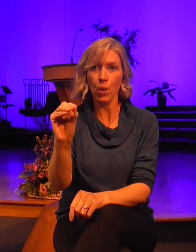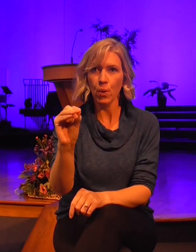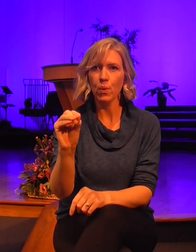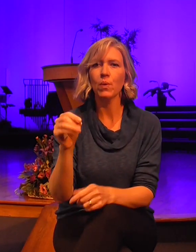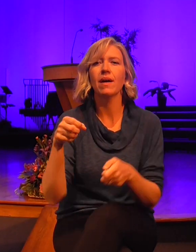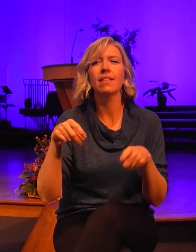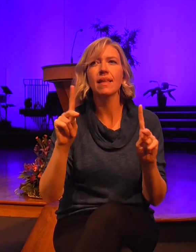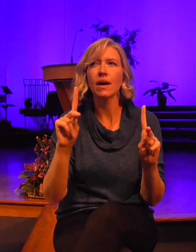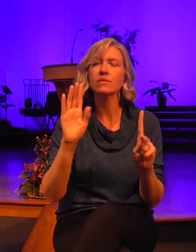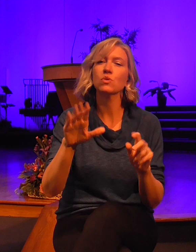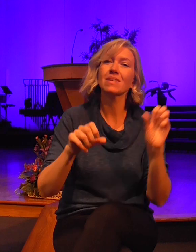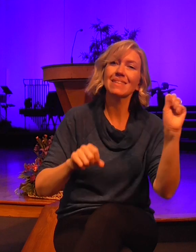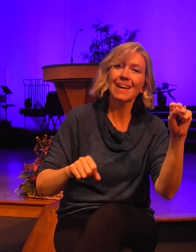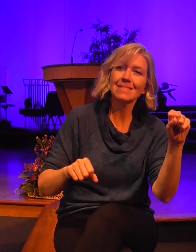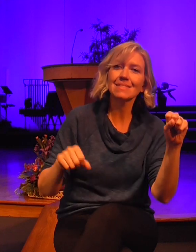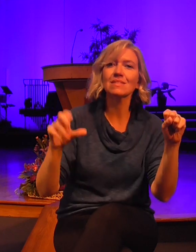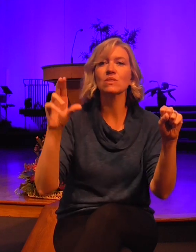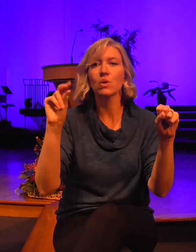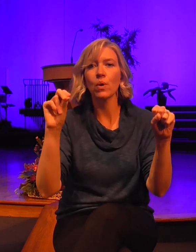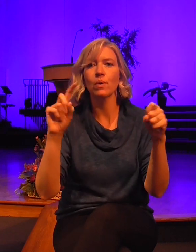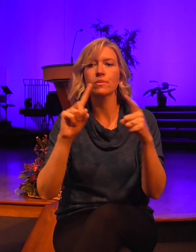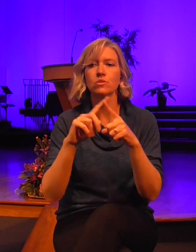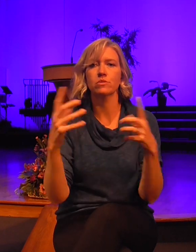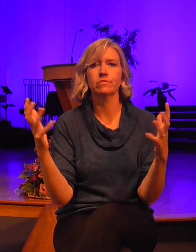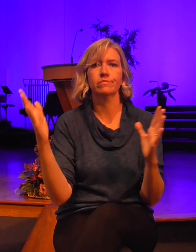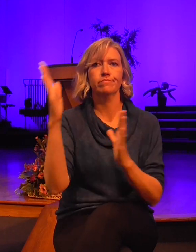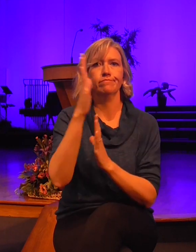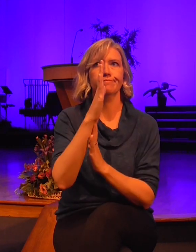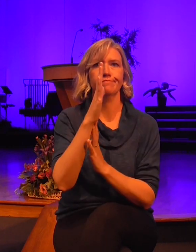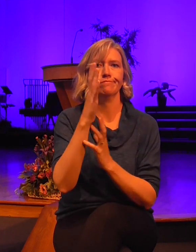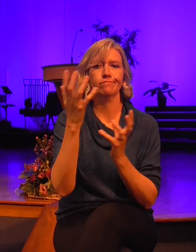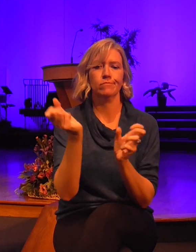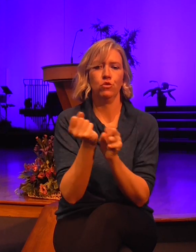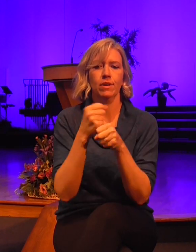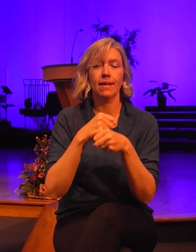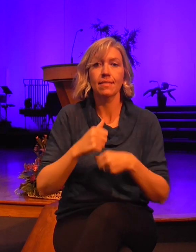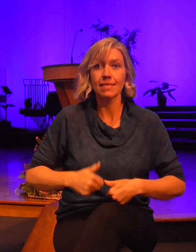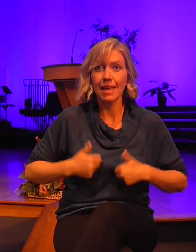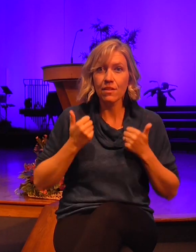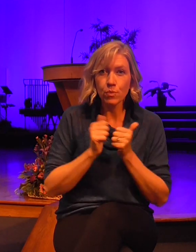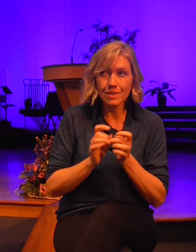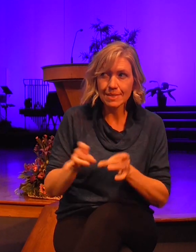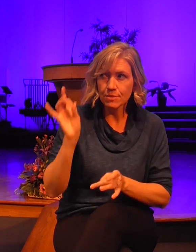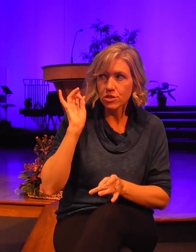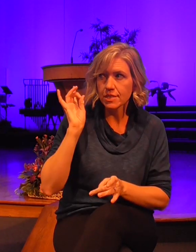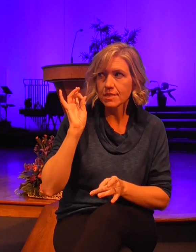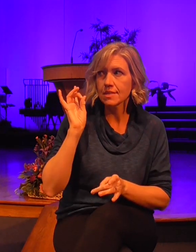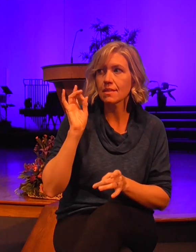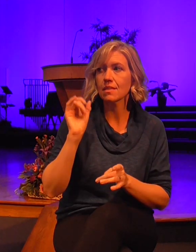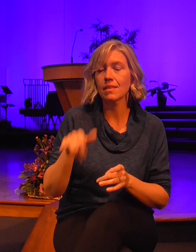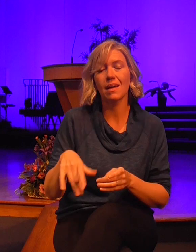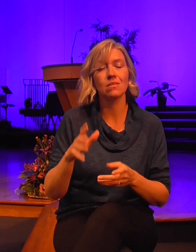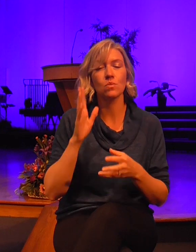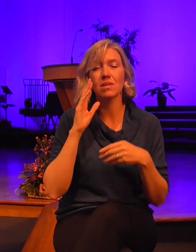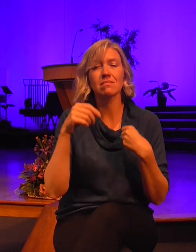towards co-creating that life that you want to live with Spirit. A recipe for living a great